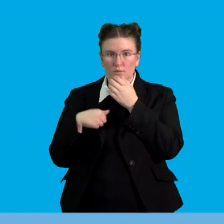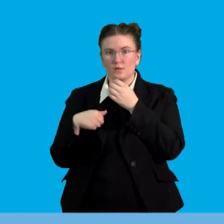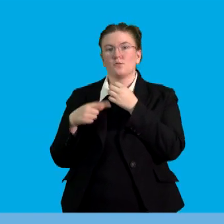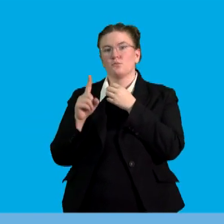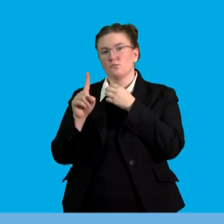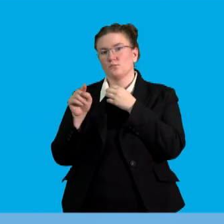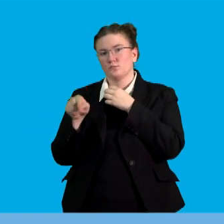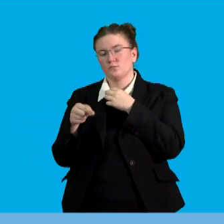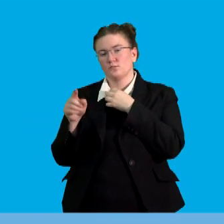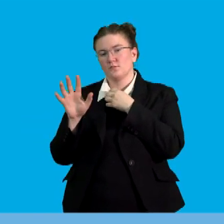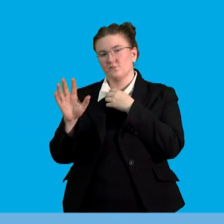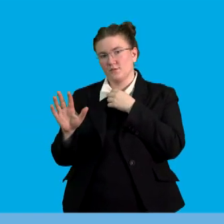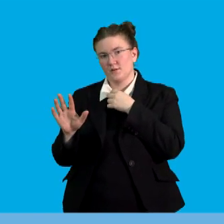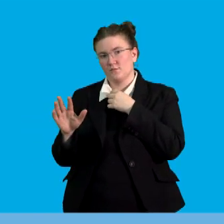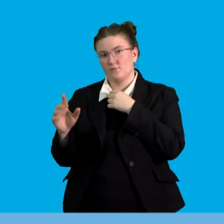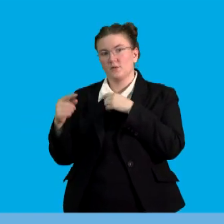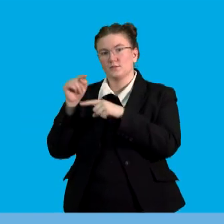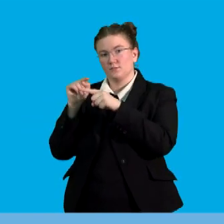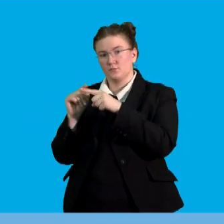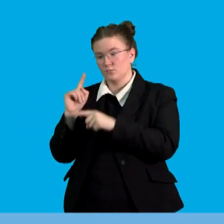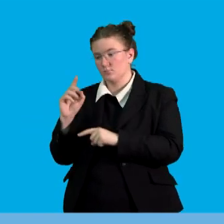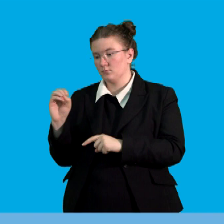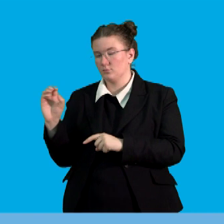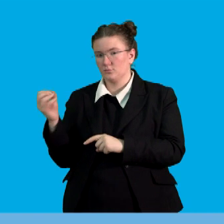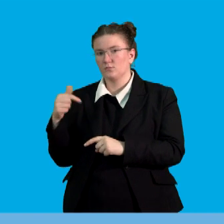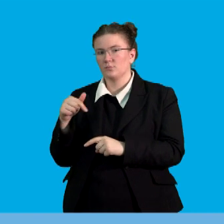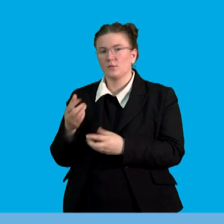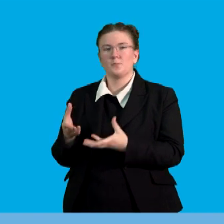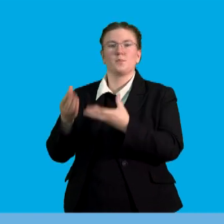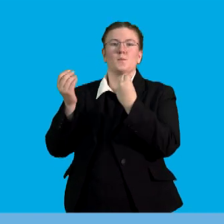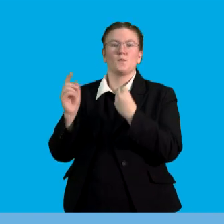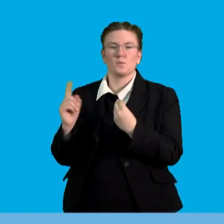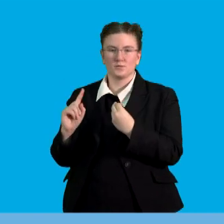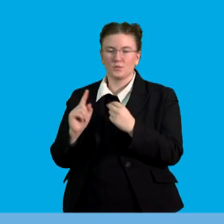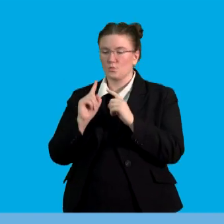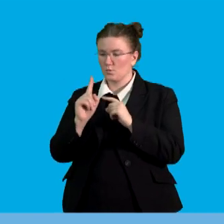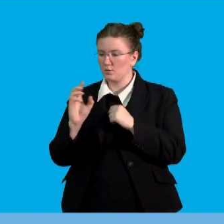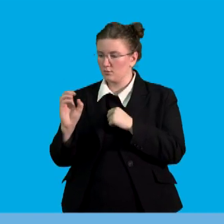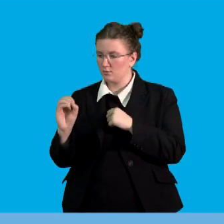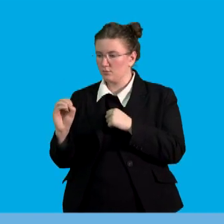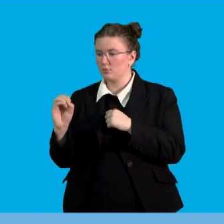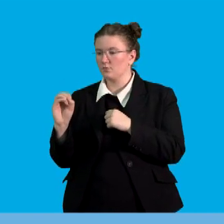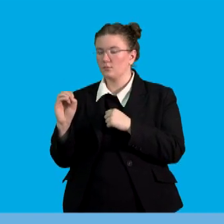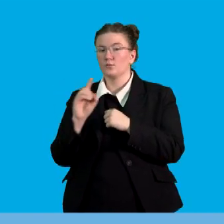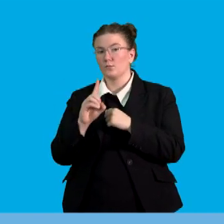And when we multiply 1,5 and 100, what do we get? We get an answer